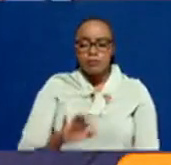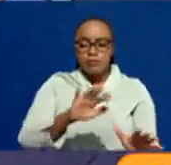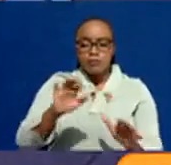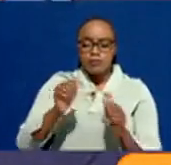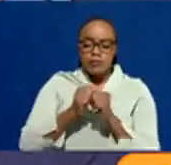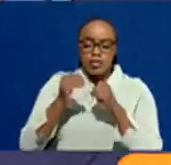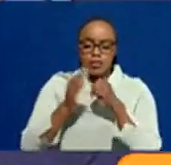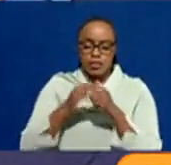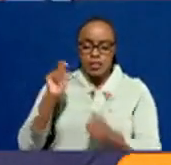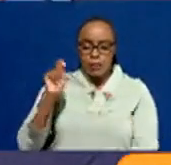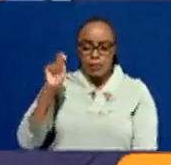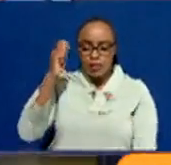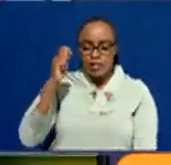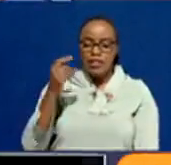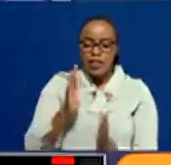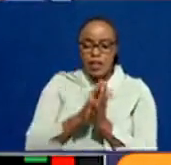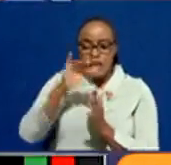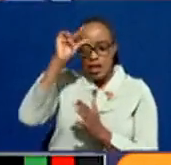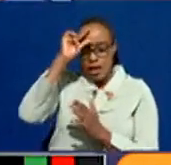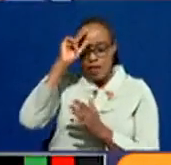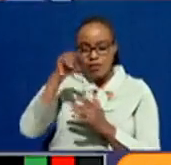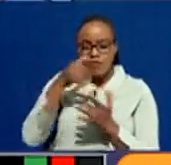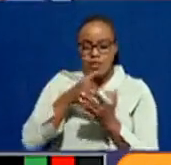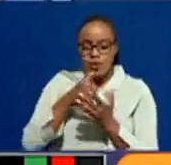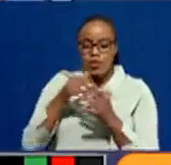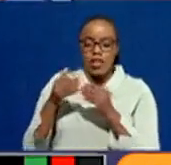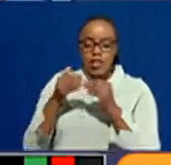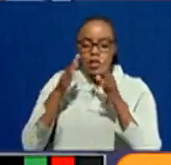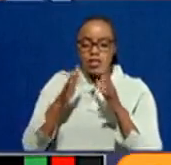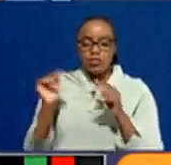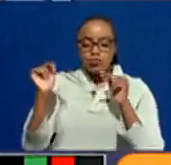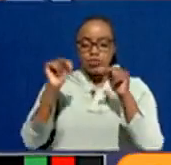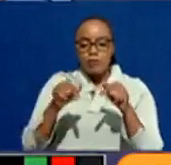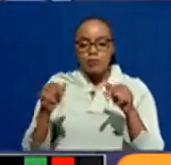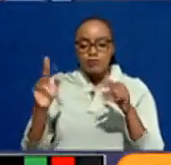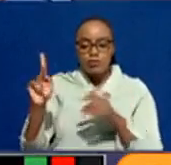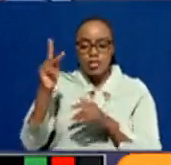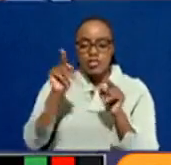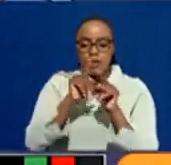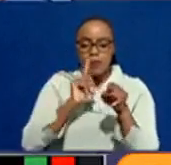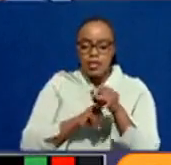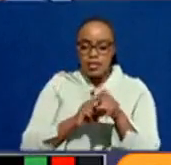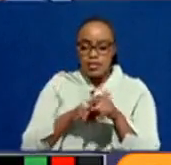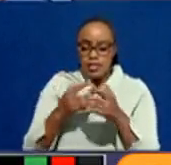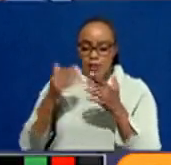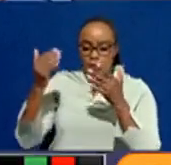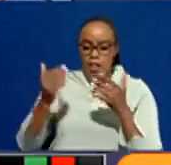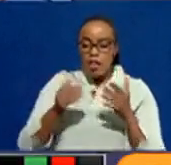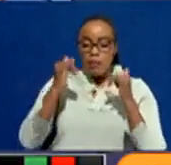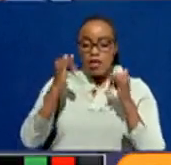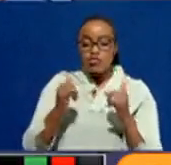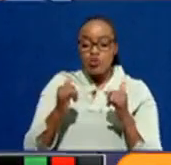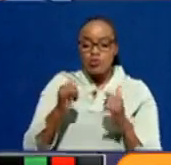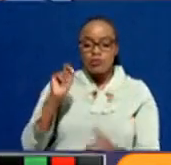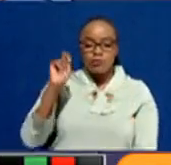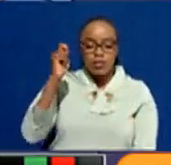19 heads of state and government were among world leaders who joined Kenyans as they ushered in the country's fifth